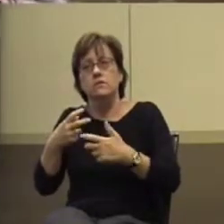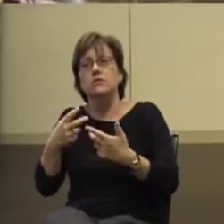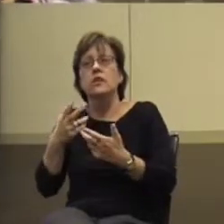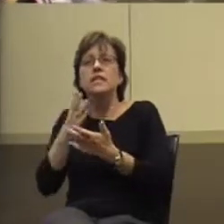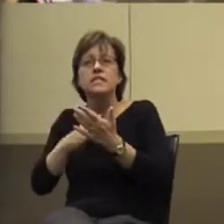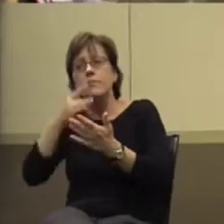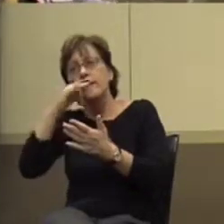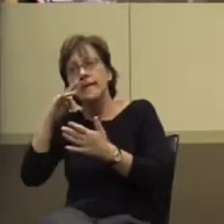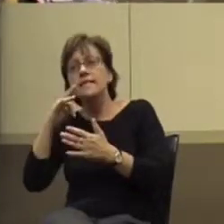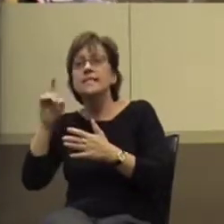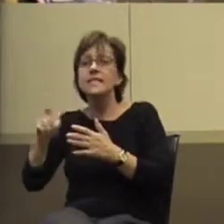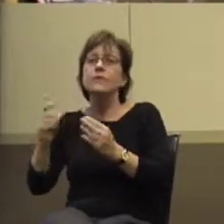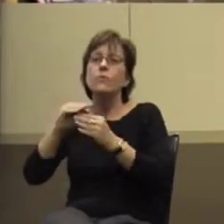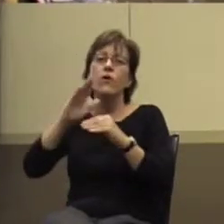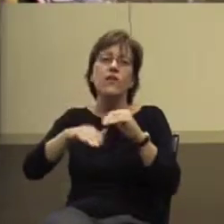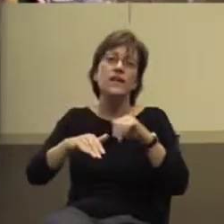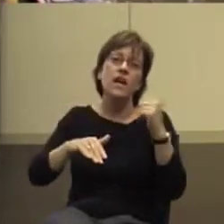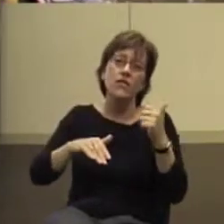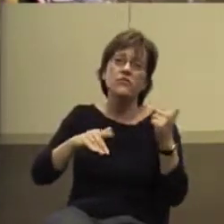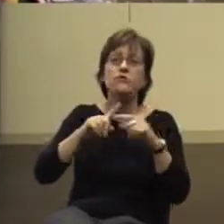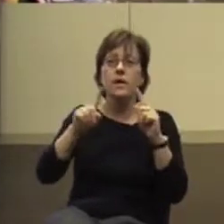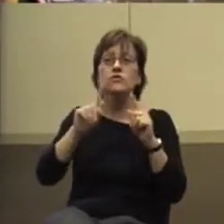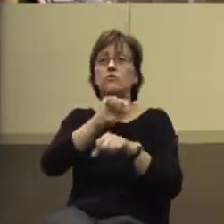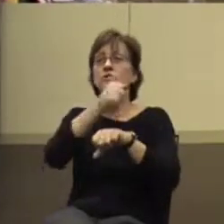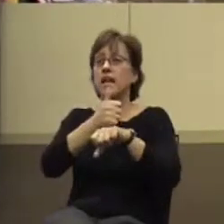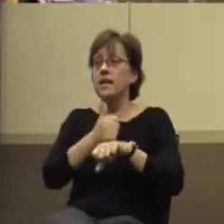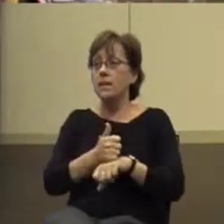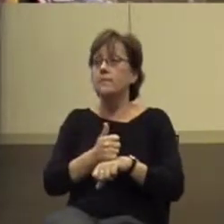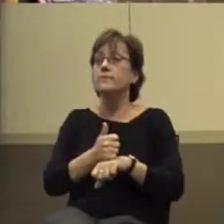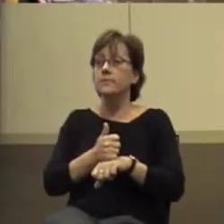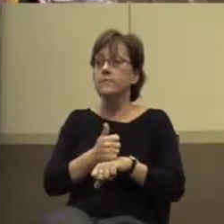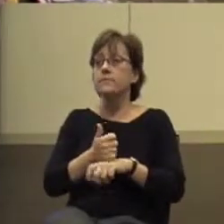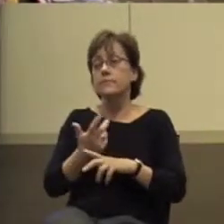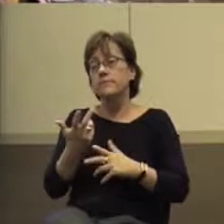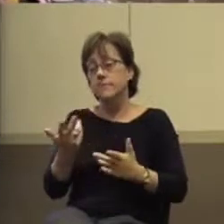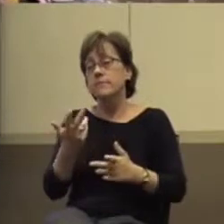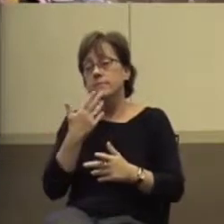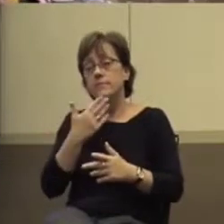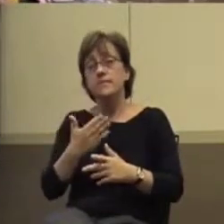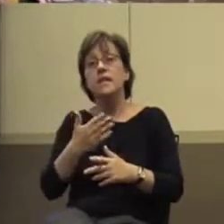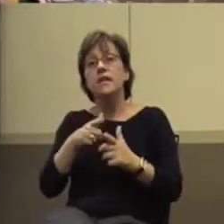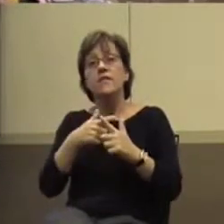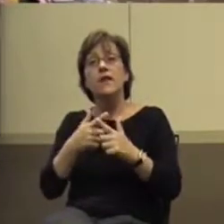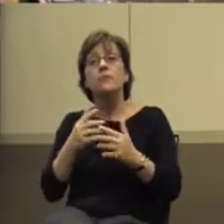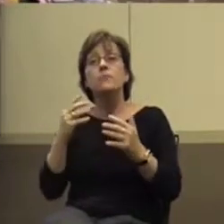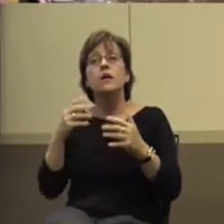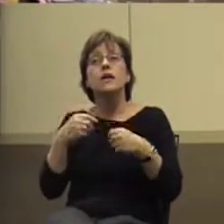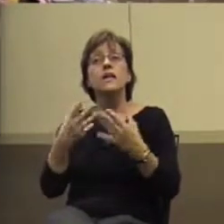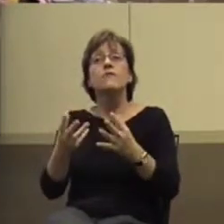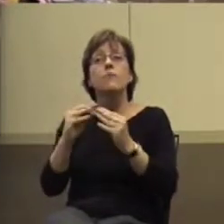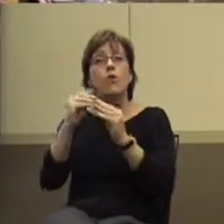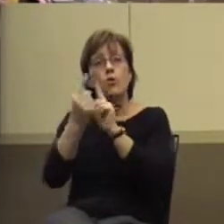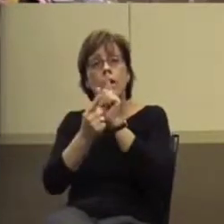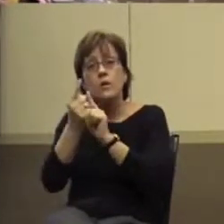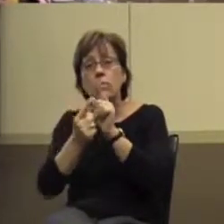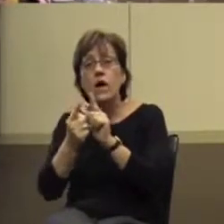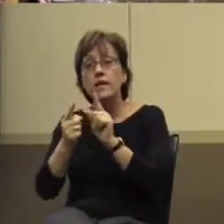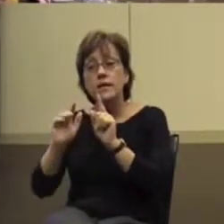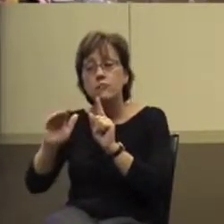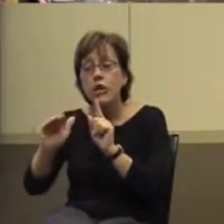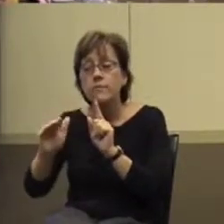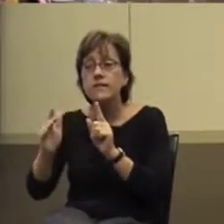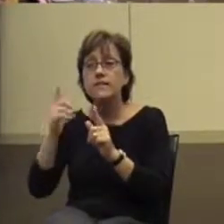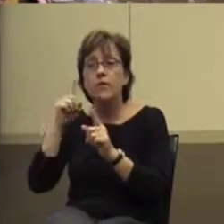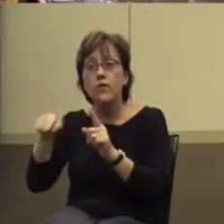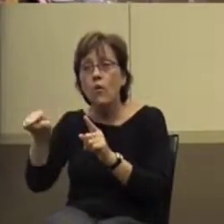need it, some are going to need it more than others, but to have it set up and and then provide more one-to-one and prompting for those that are going to